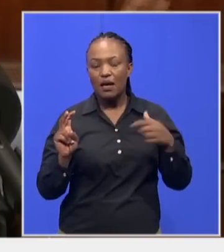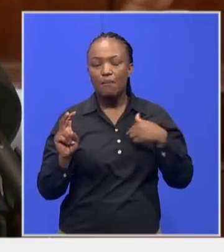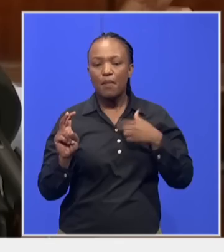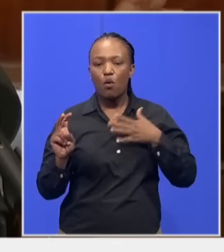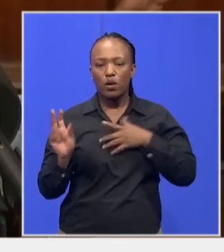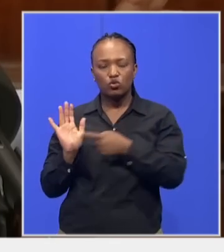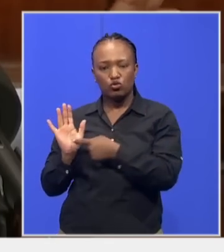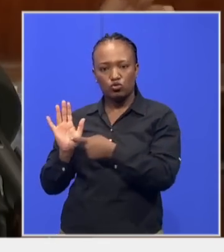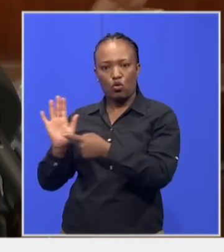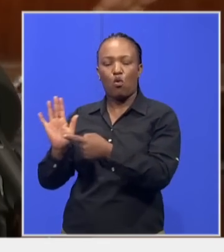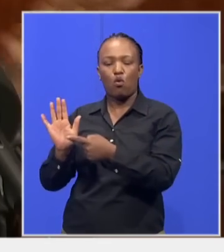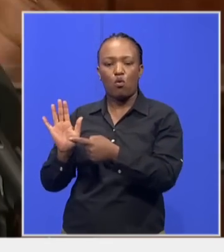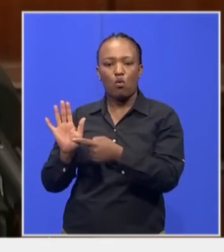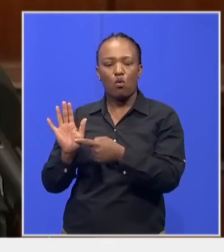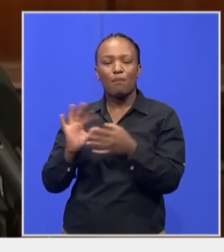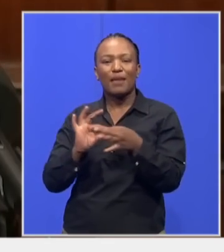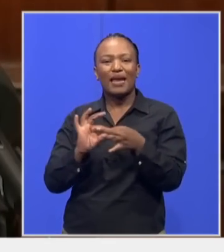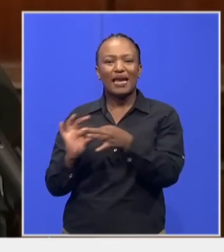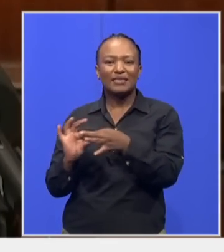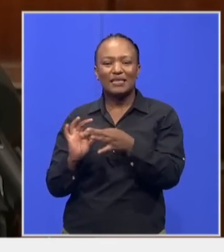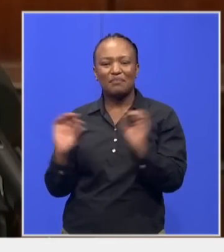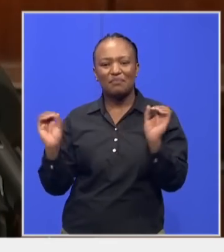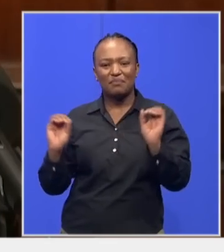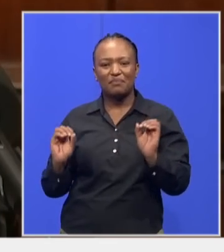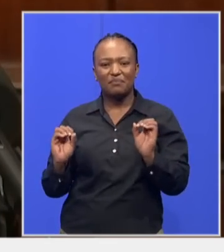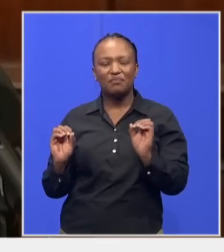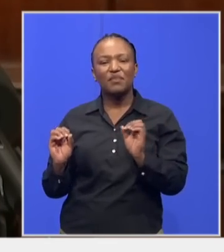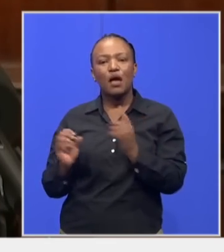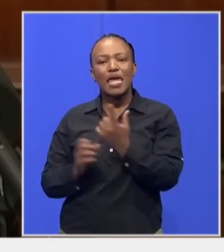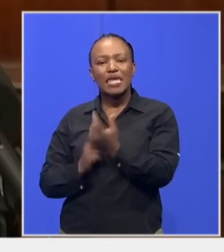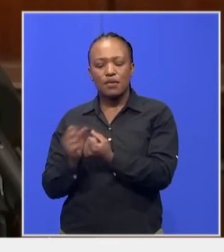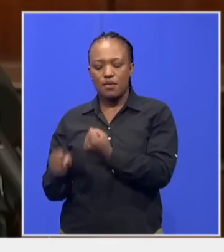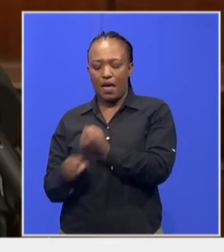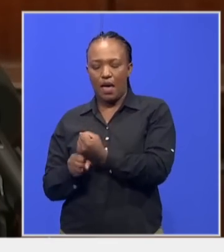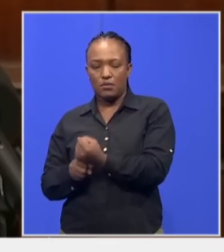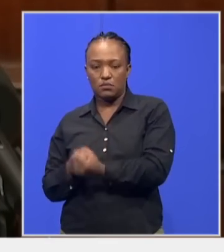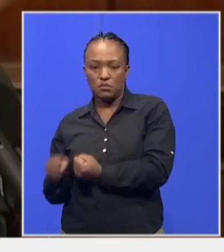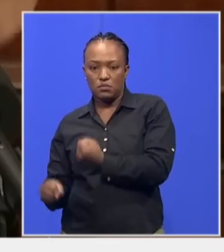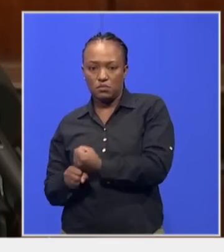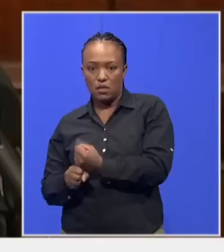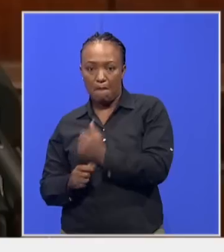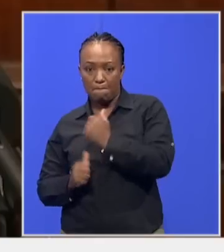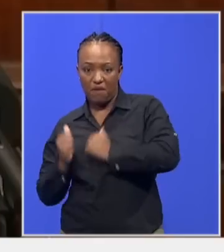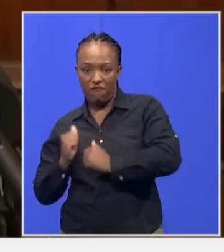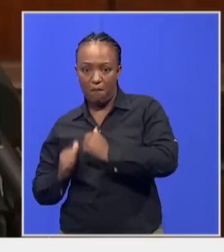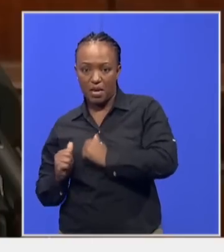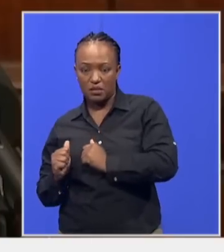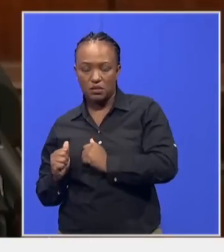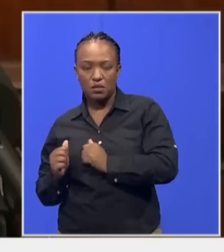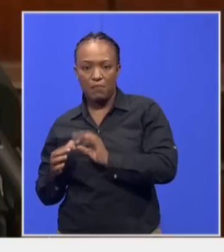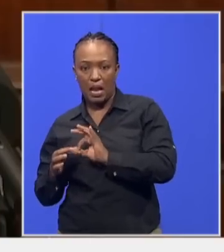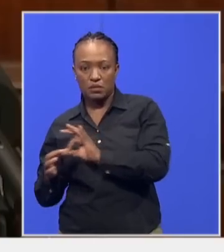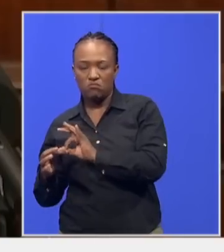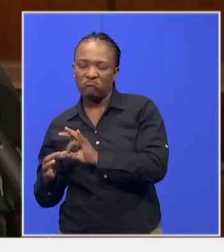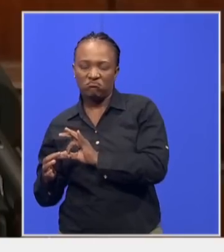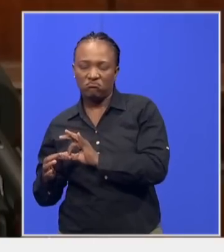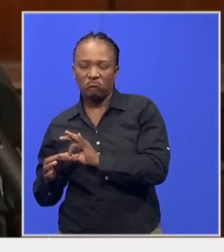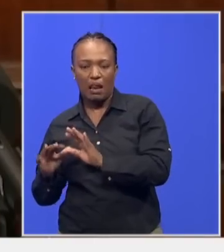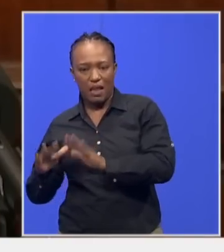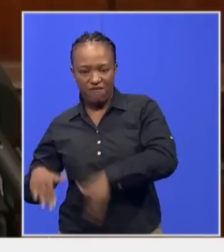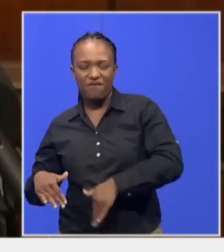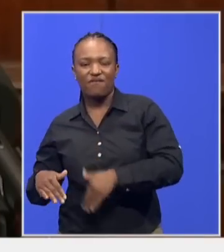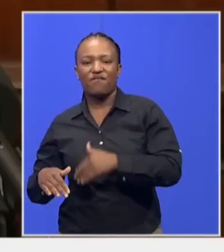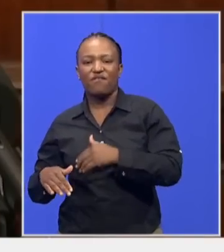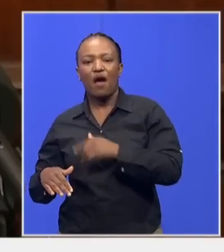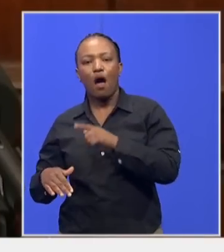that there is no relationship between age and the performance of the plant. So we must dismiss that and say that